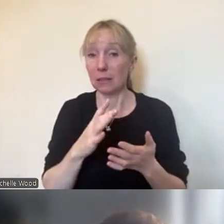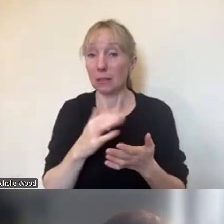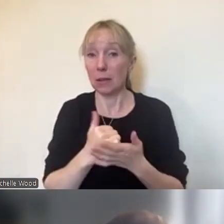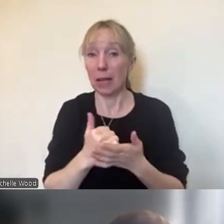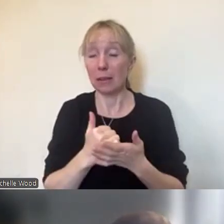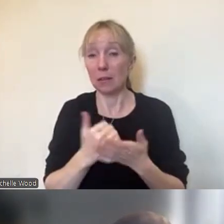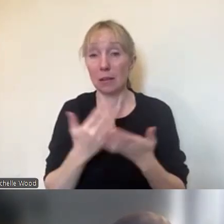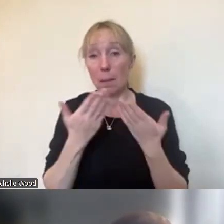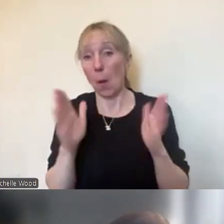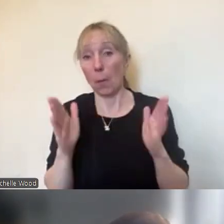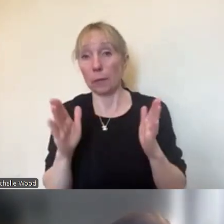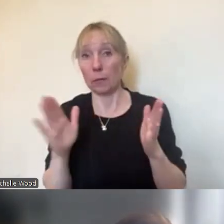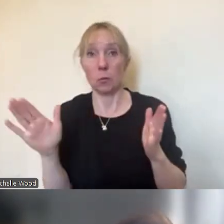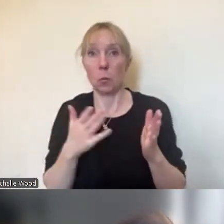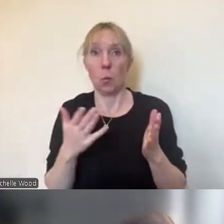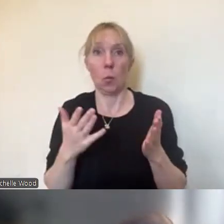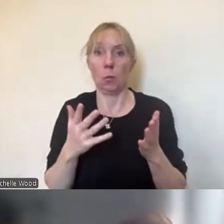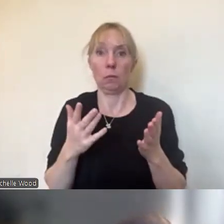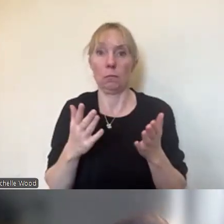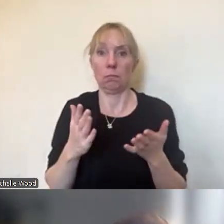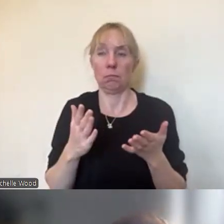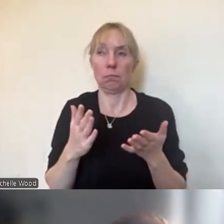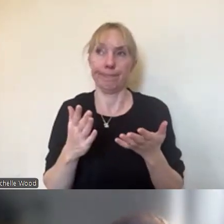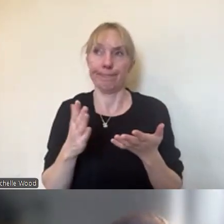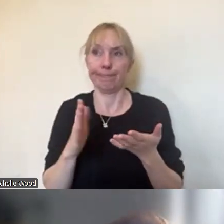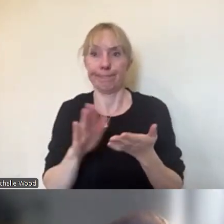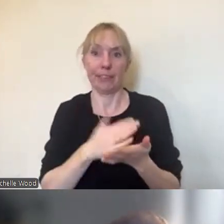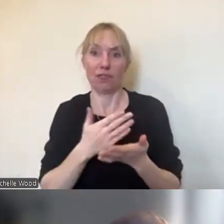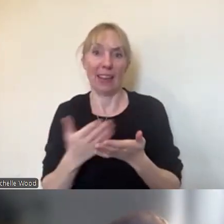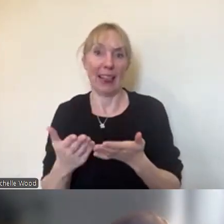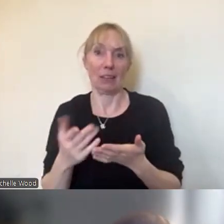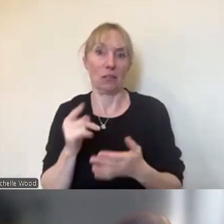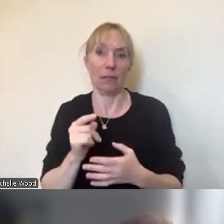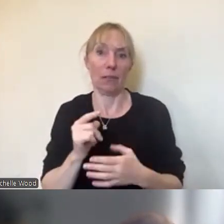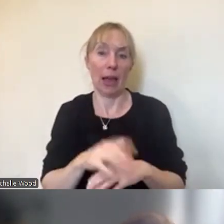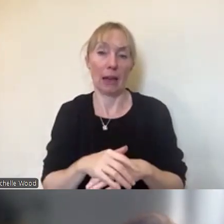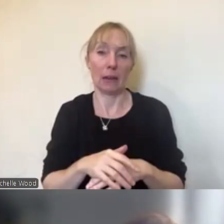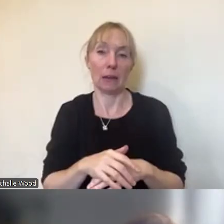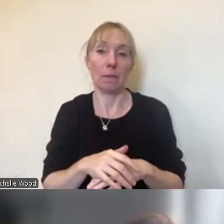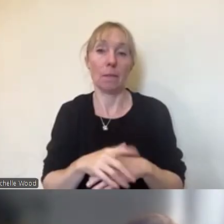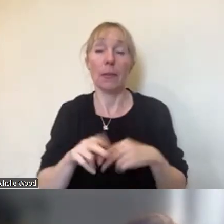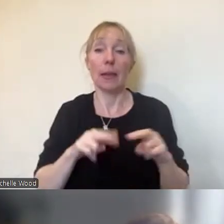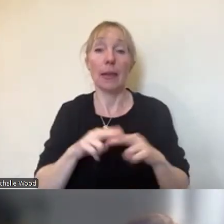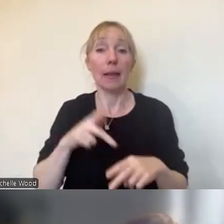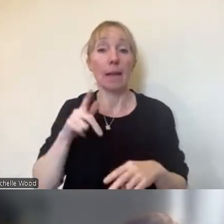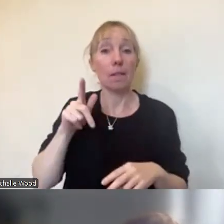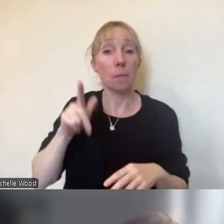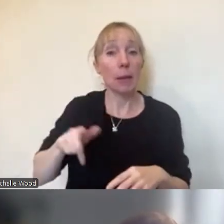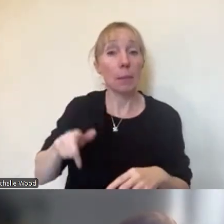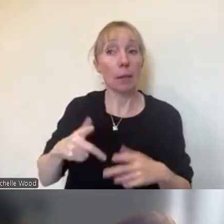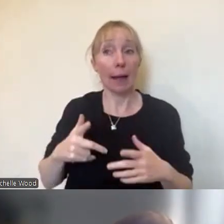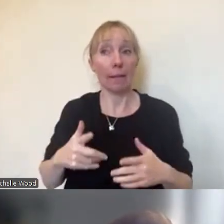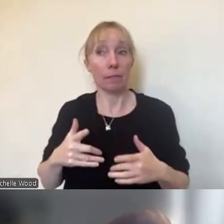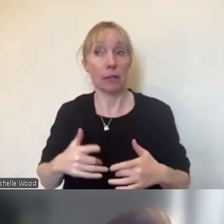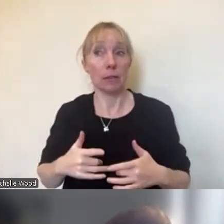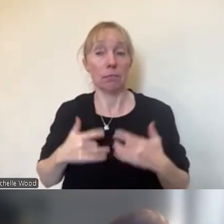spin on it. But again, if people want to chip in the chat, they may have stronger opinions and views.